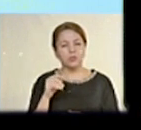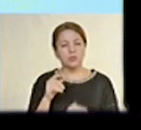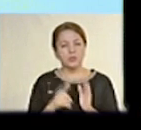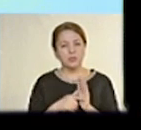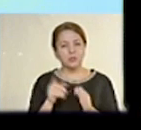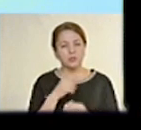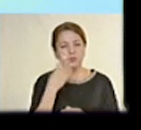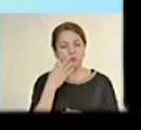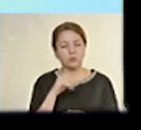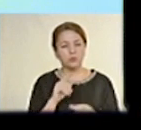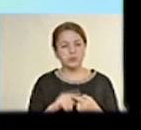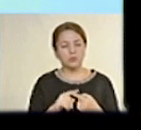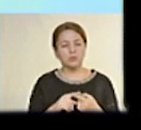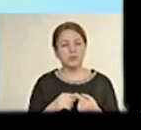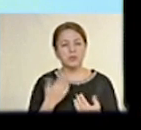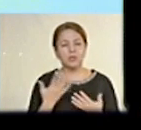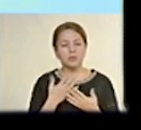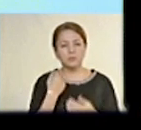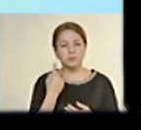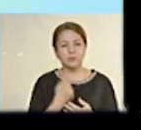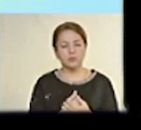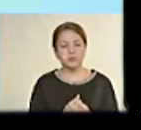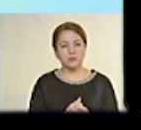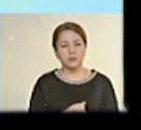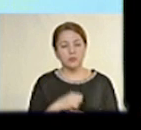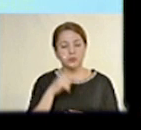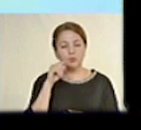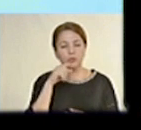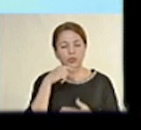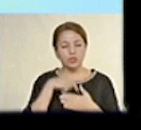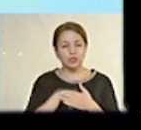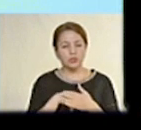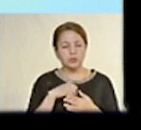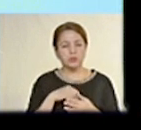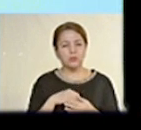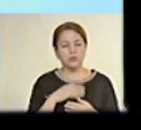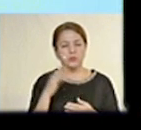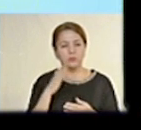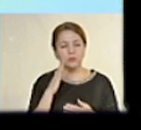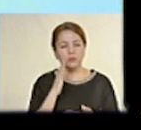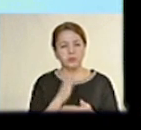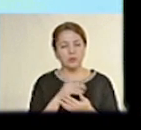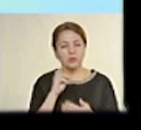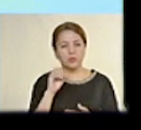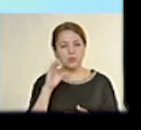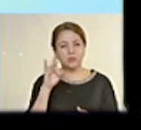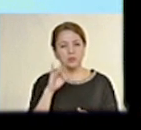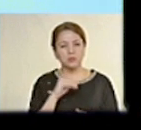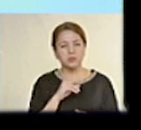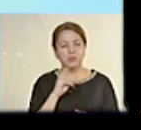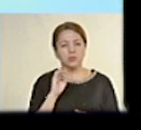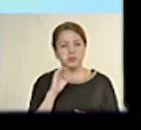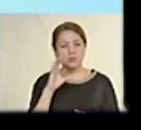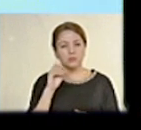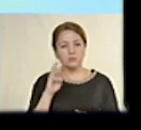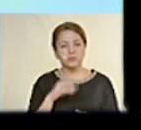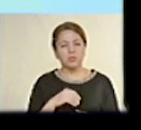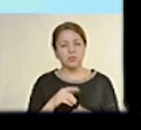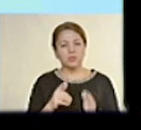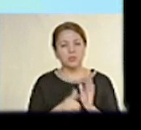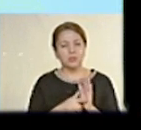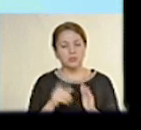qo'shyapmiz, qaysi qismni qo'shyapmiz? Ya'ni uni ichki tarafida turgan kasr qism, ya'ni 7 dan 3 qism,